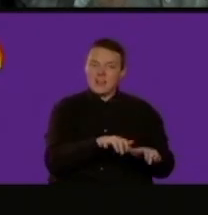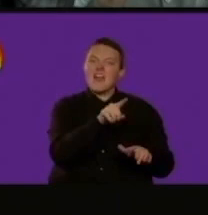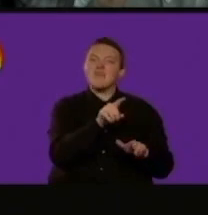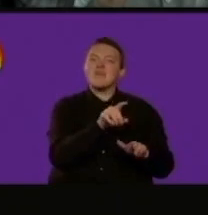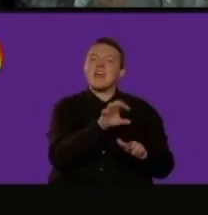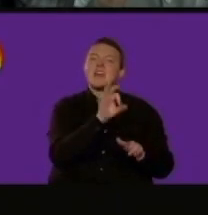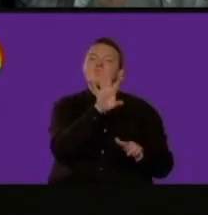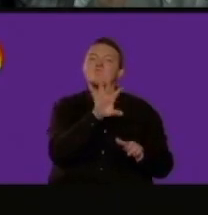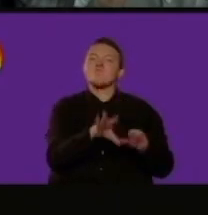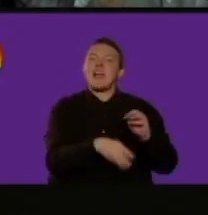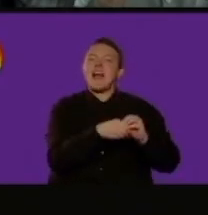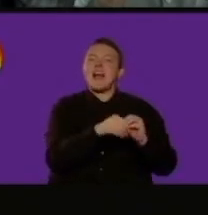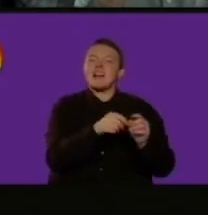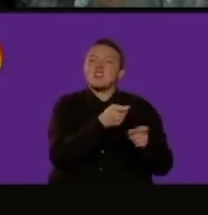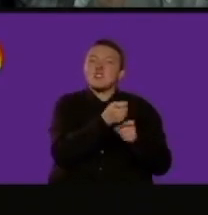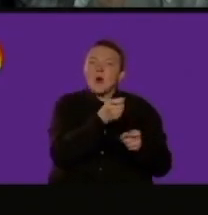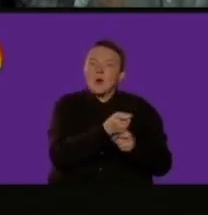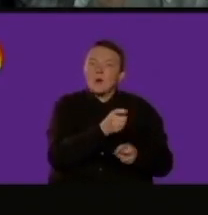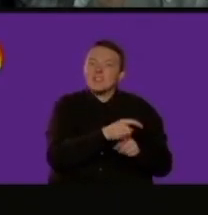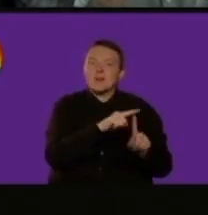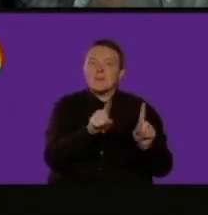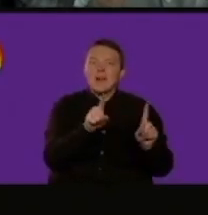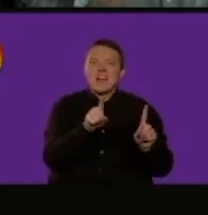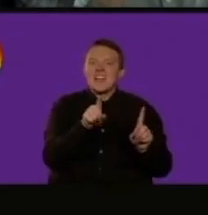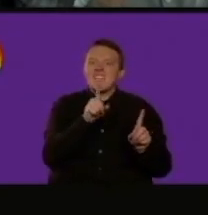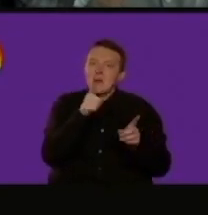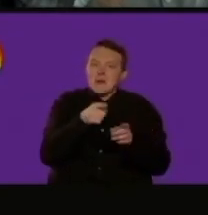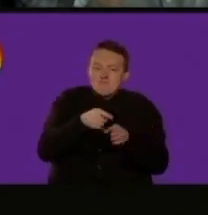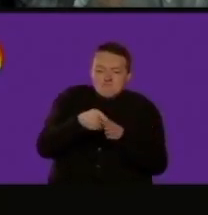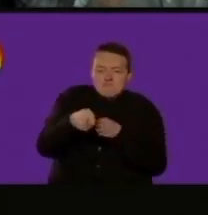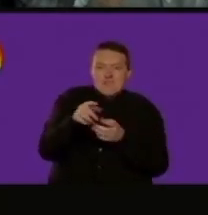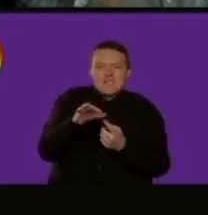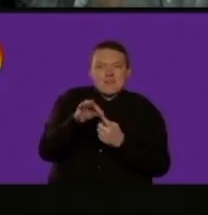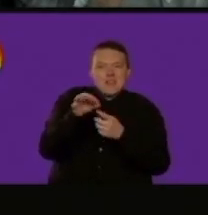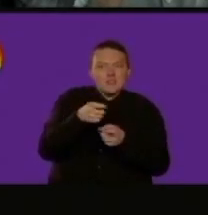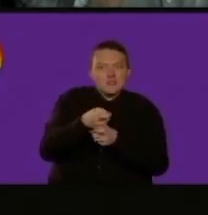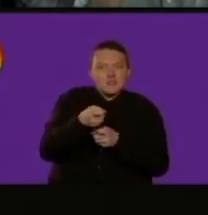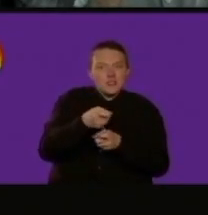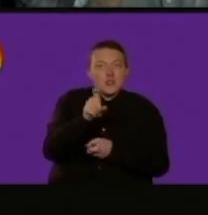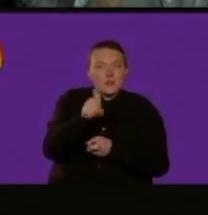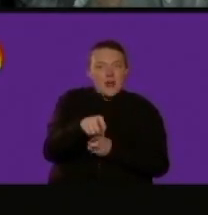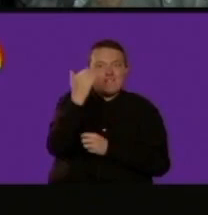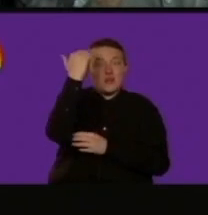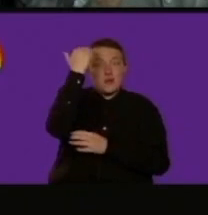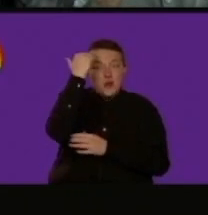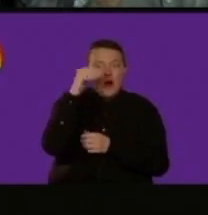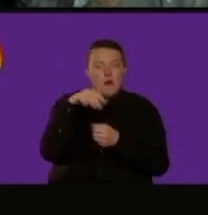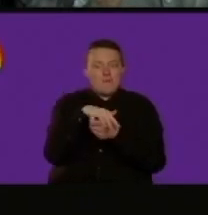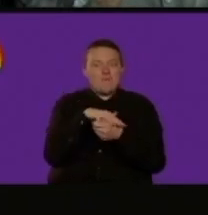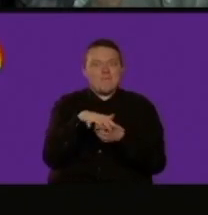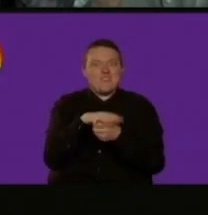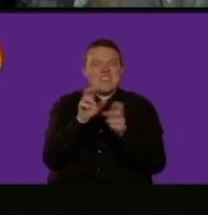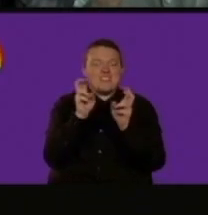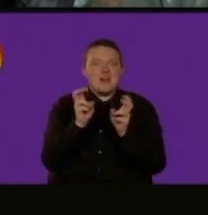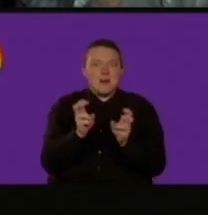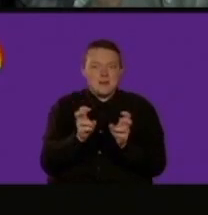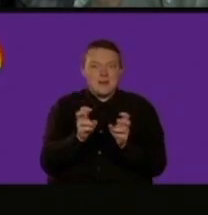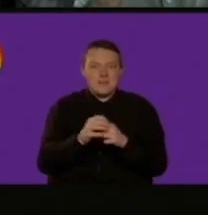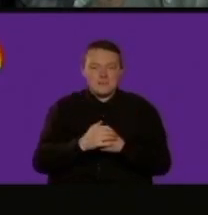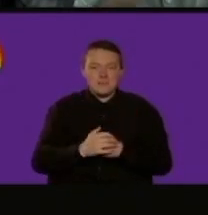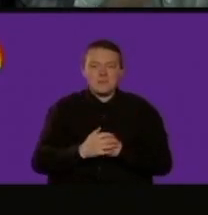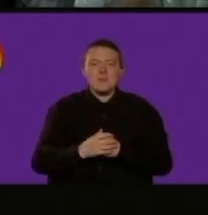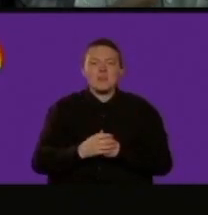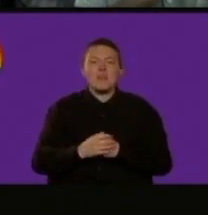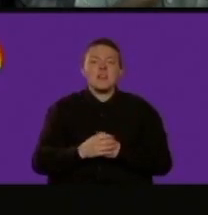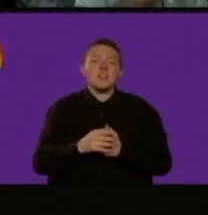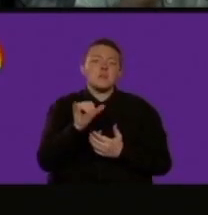if you want to reply to the same question, yeah, there was also a slide if you want to show it. In the end, there were